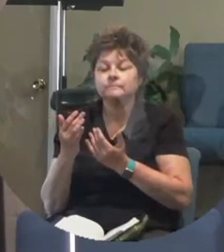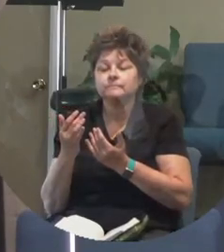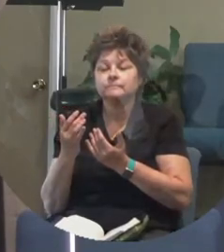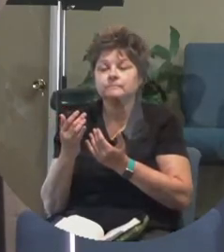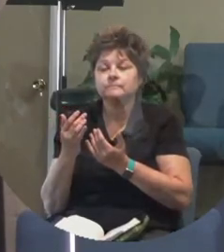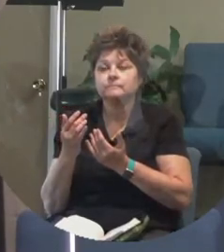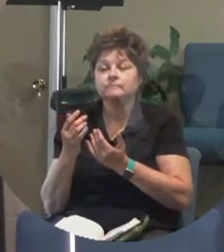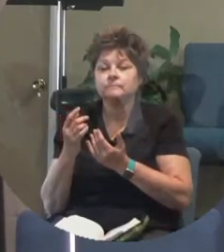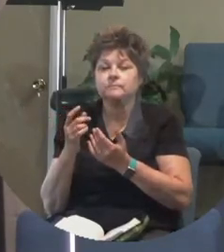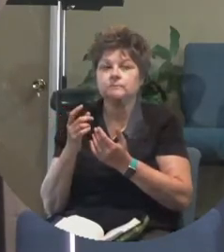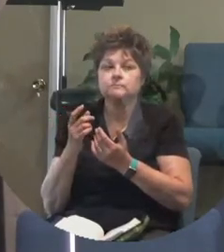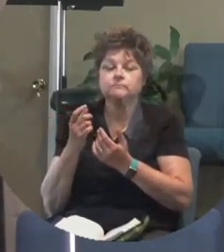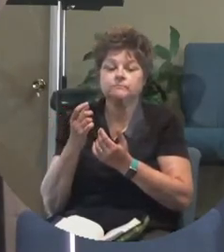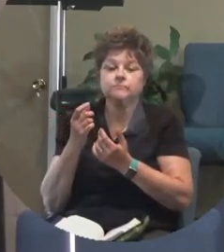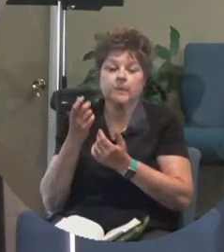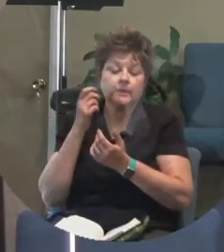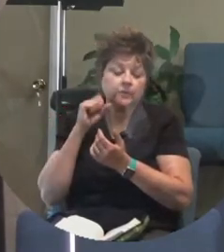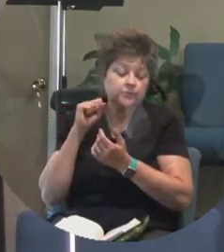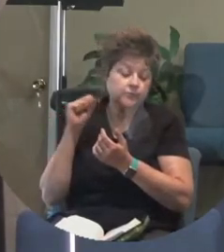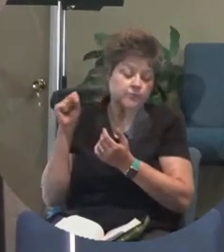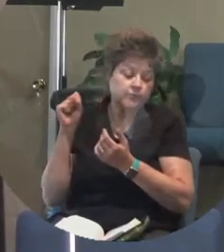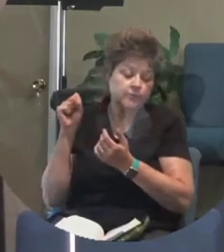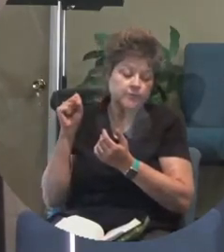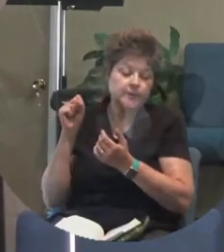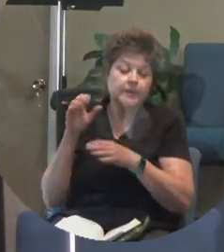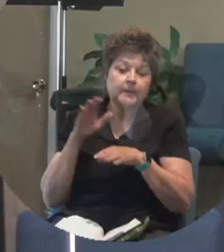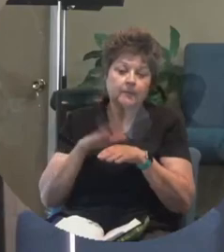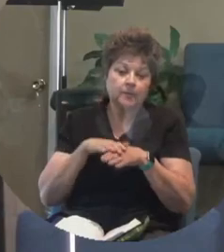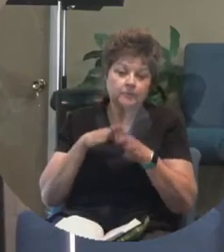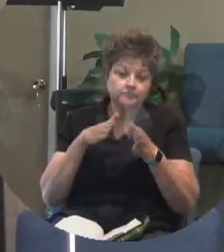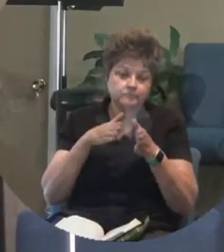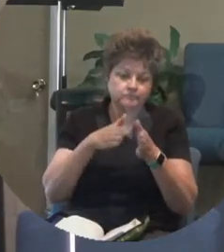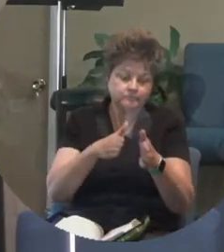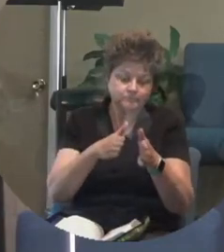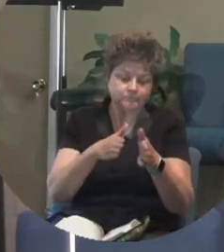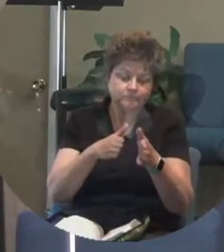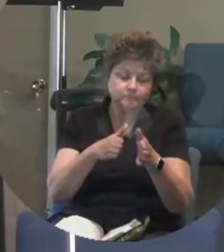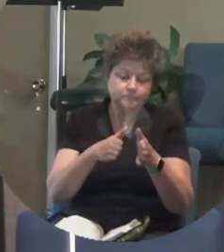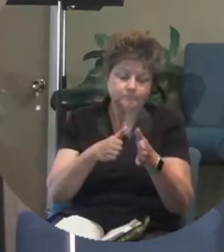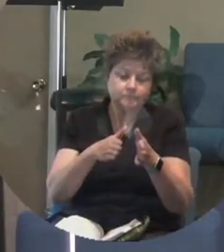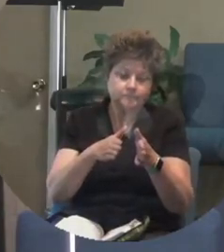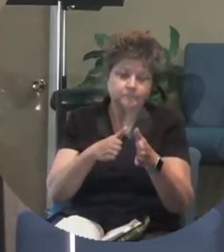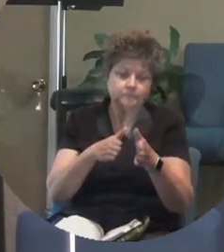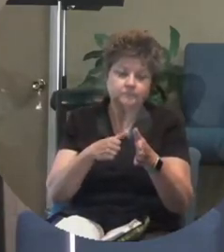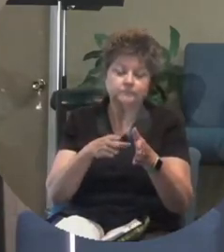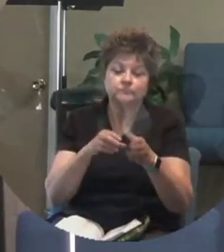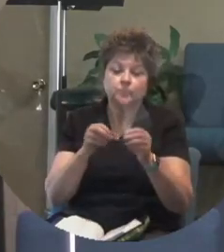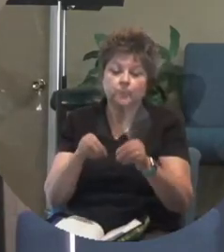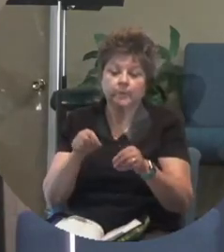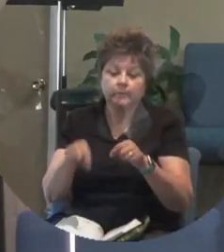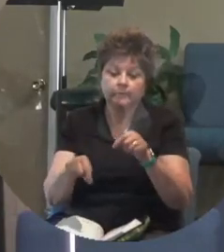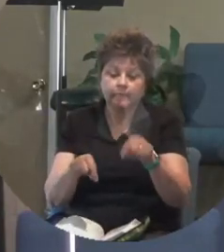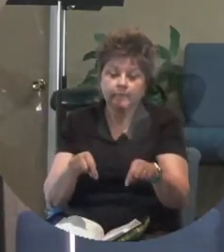Just turn, get on the course, get your feet steady,